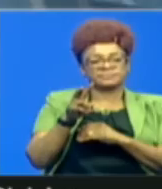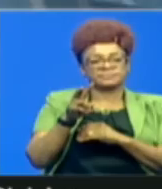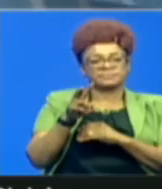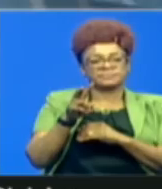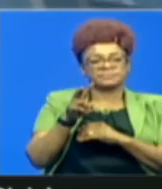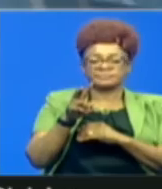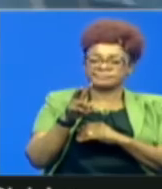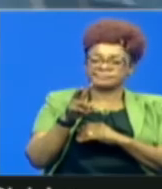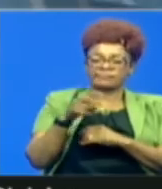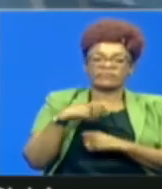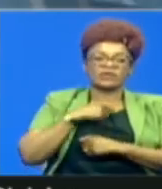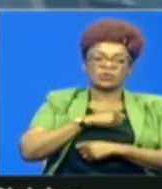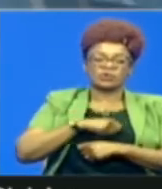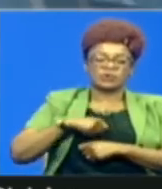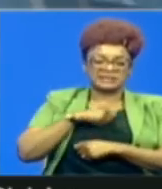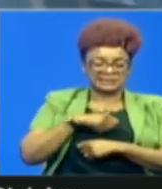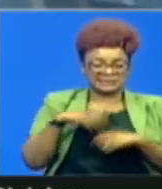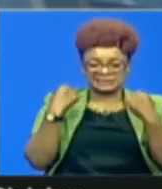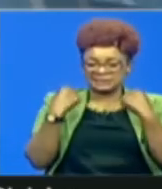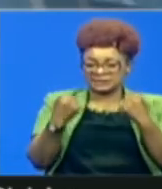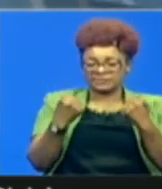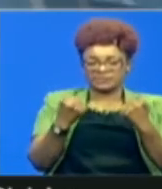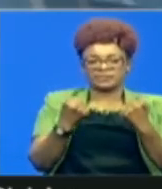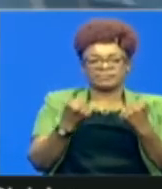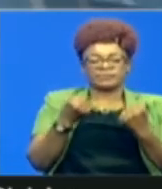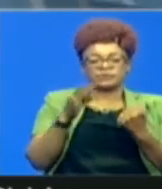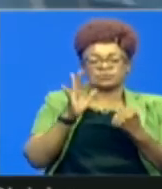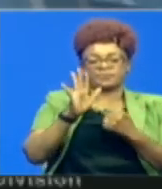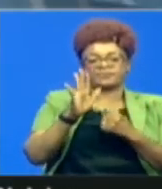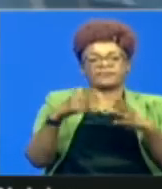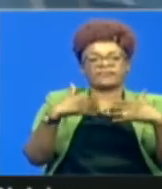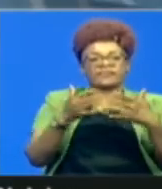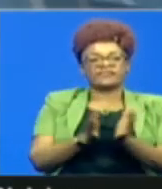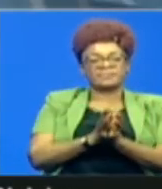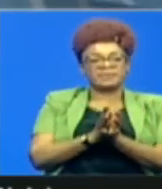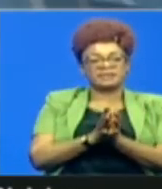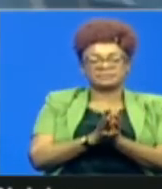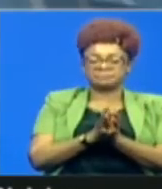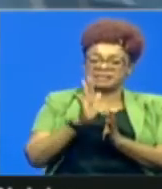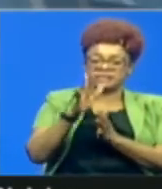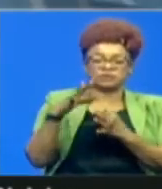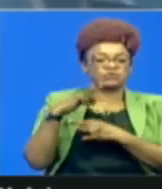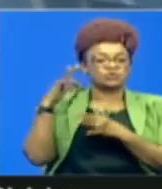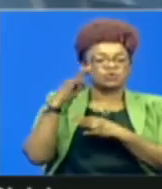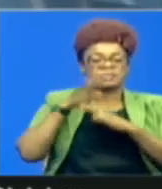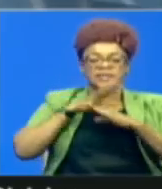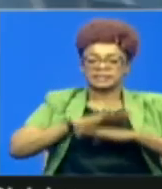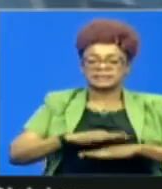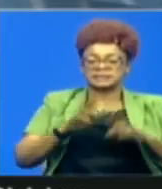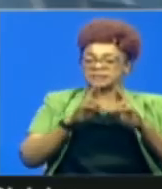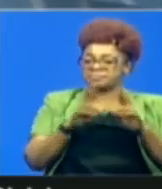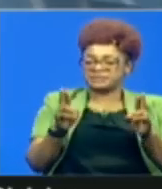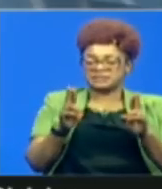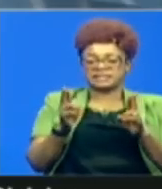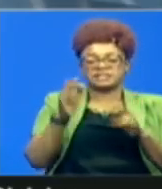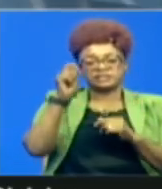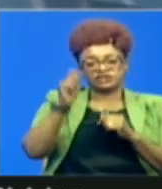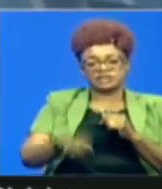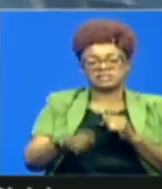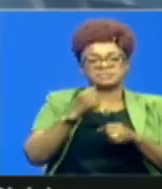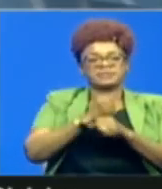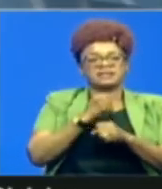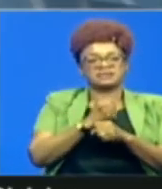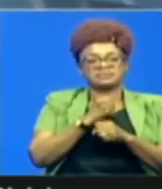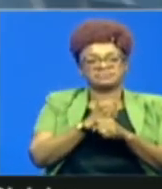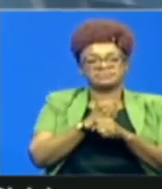Well, condolences and strength to Mildred's family. May her soul rest in peace and may justice be served. Elsewhere,